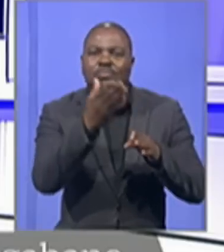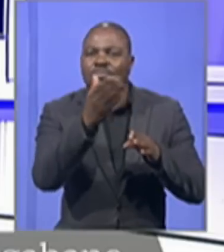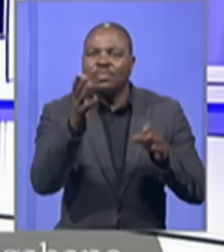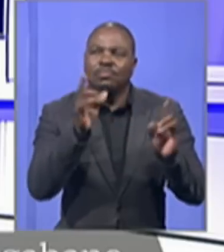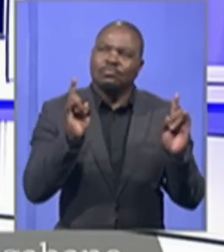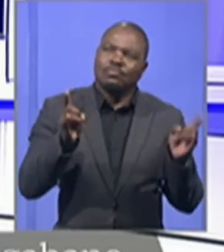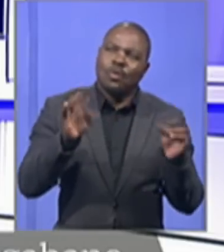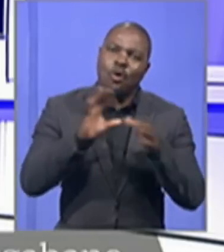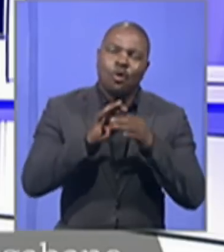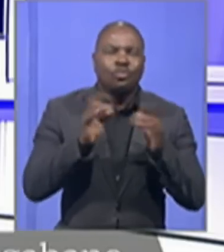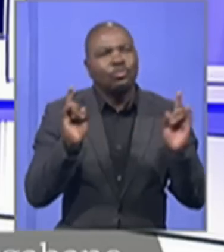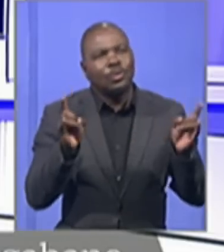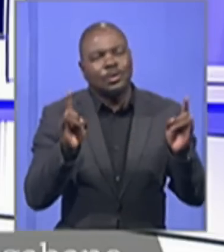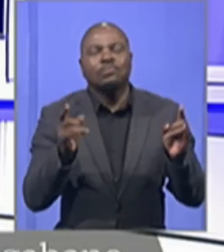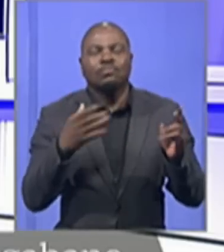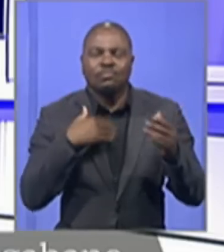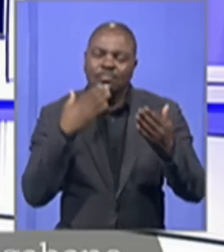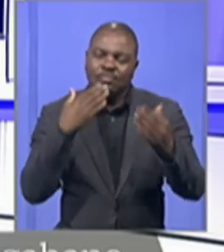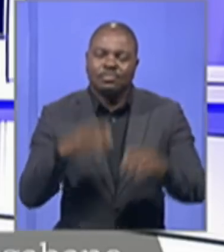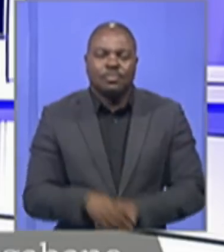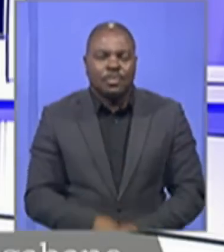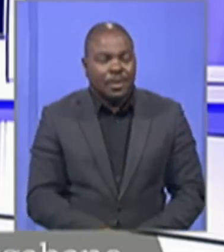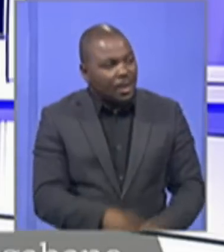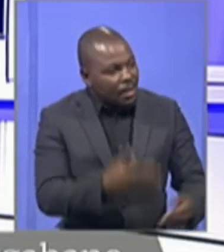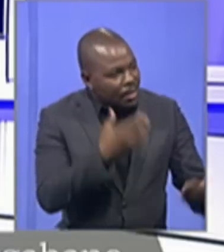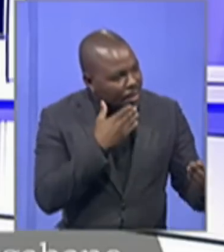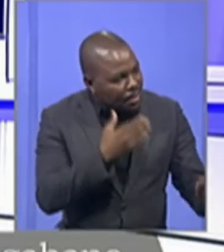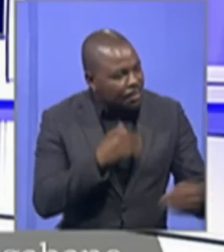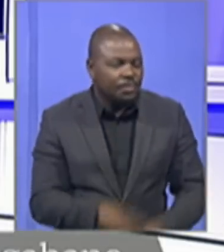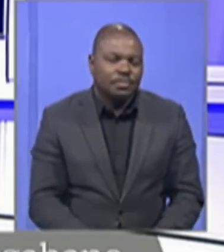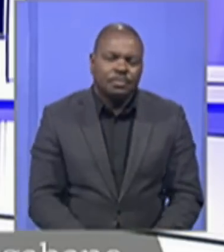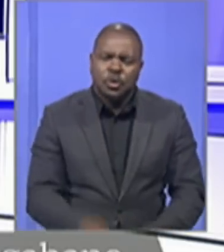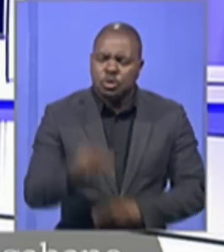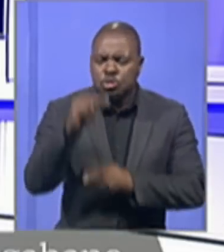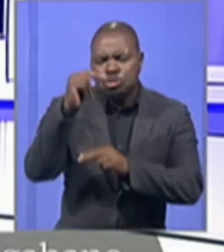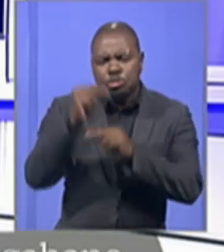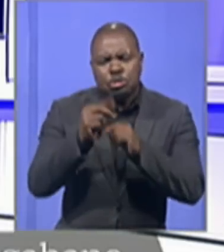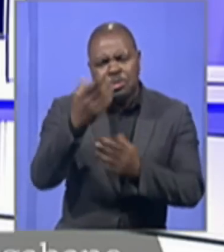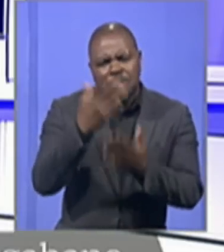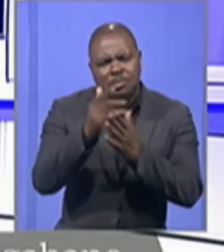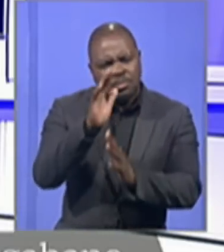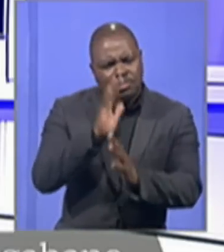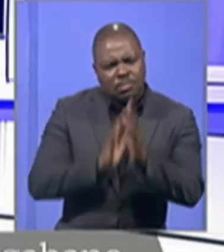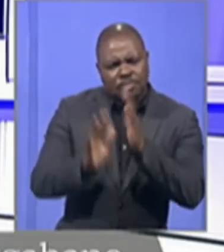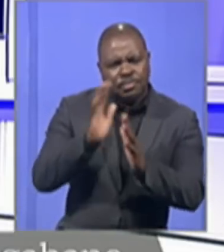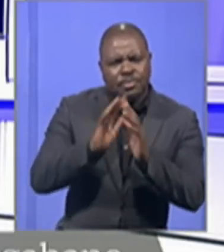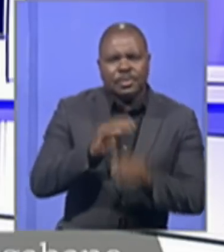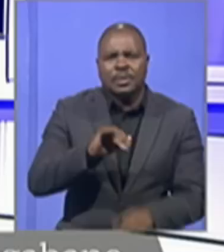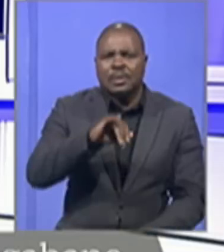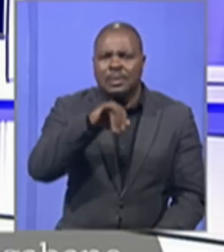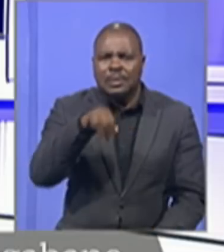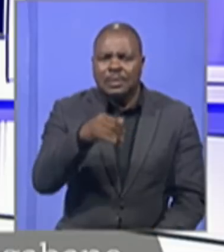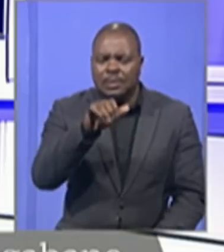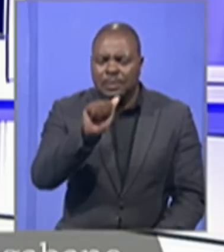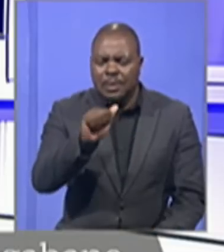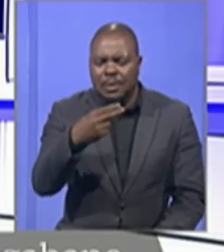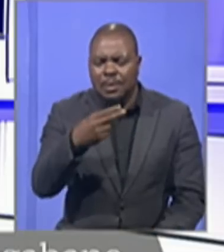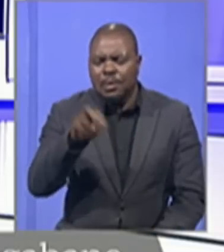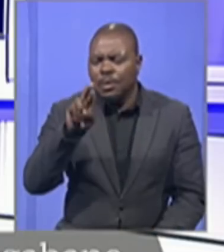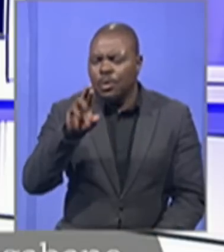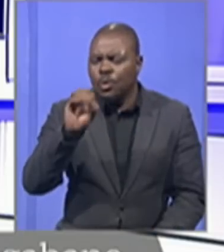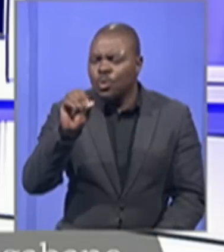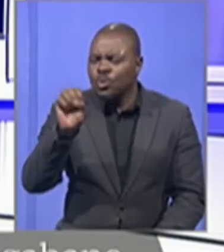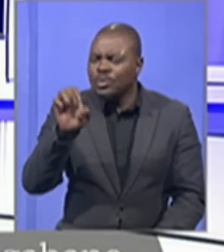madume. Re a leboha ngwaneso. Ha go tshwane fela ebe o ka re fa hore Jaros ke mang le kabelo